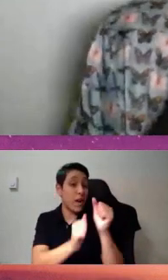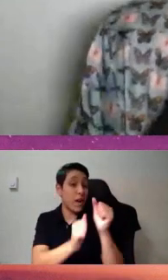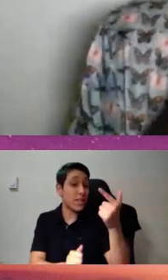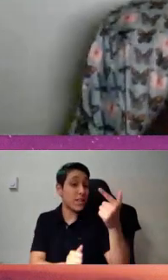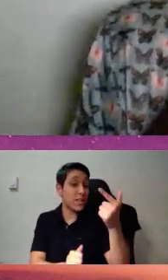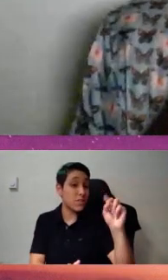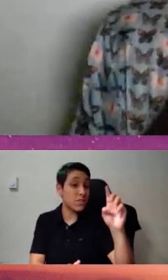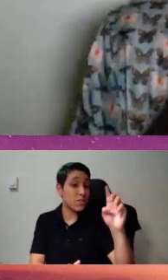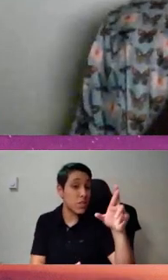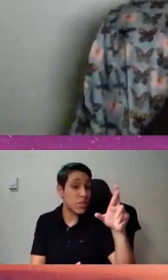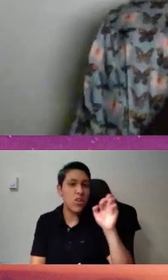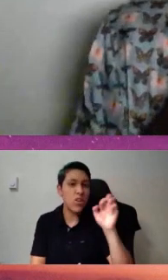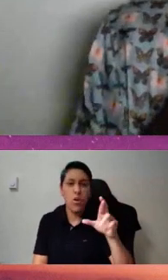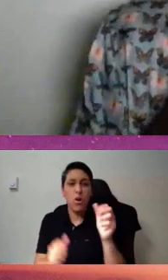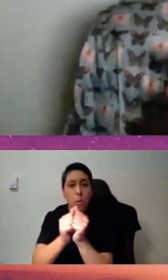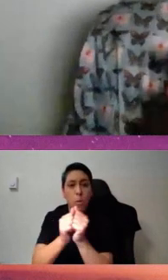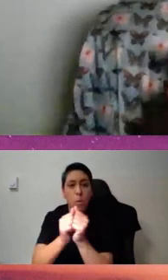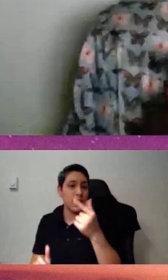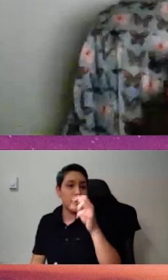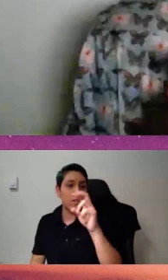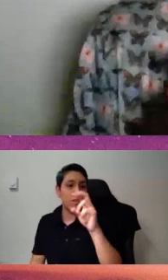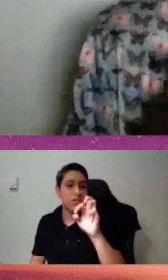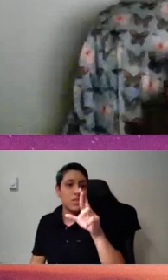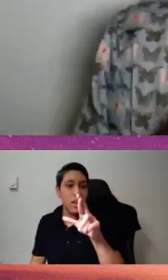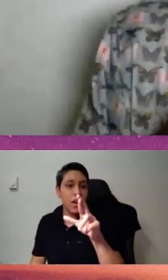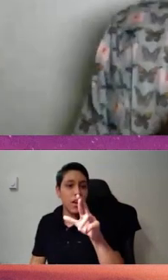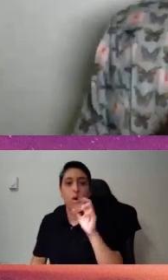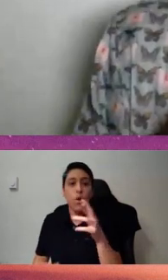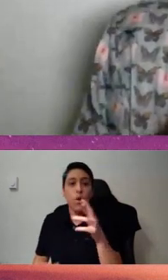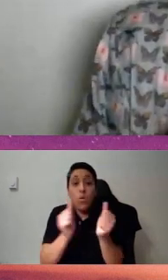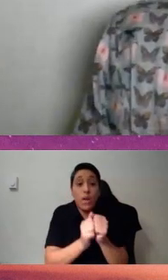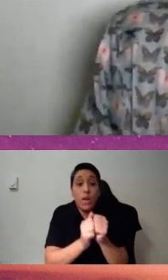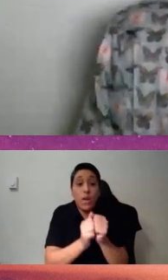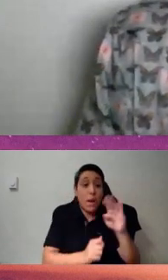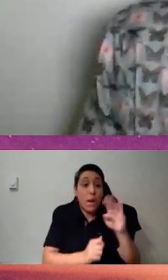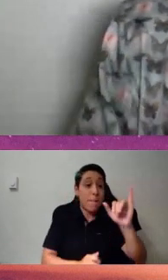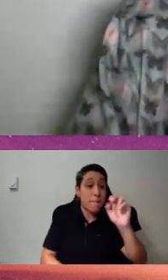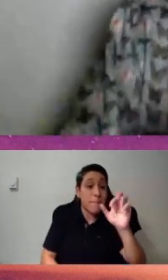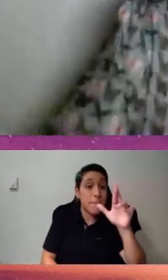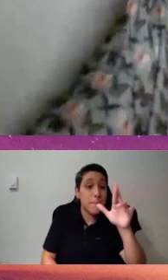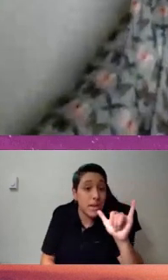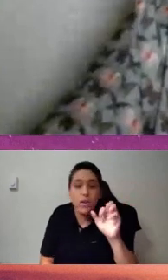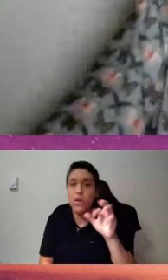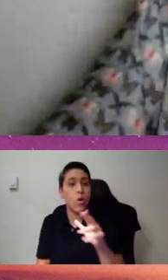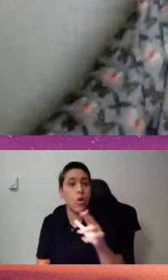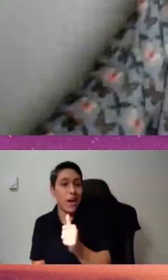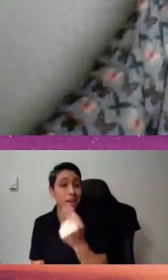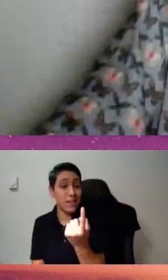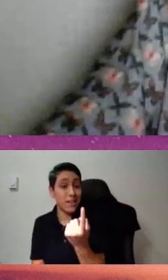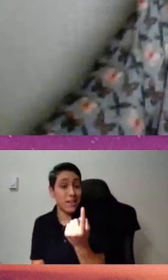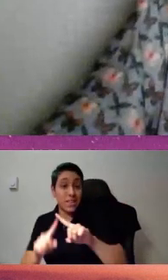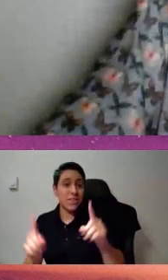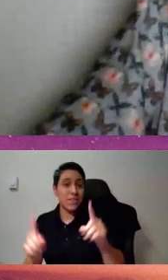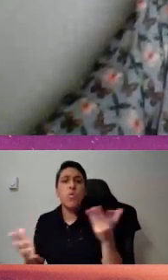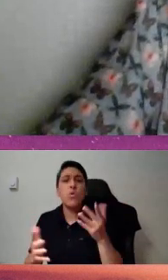without the gender binary, or something different, something more? Please.